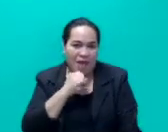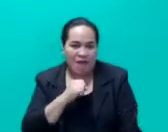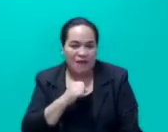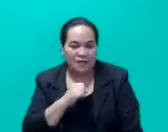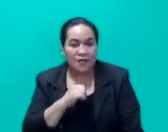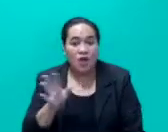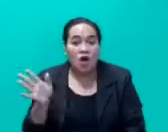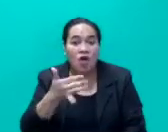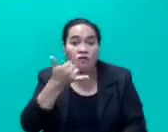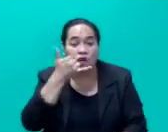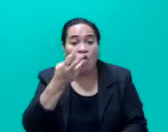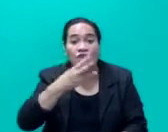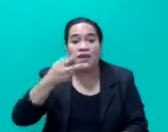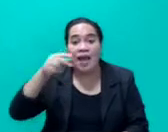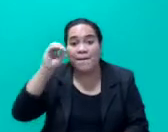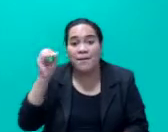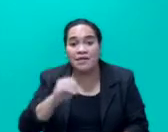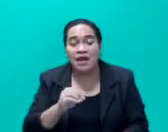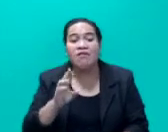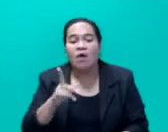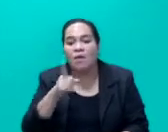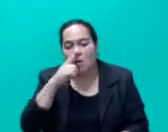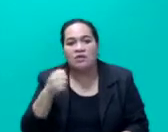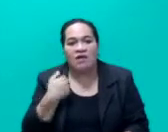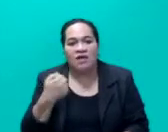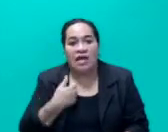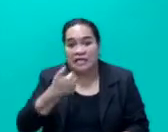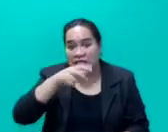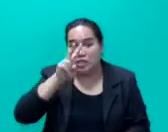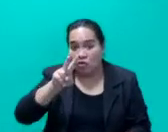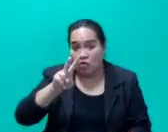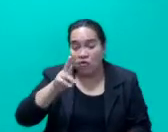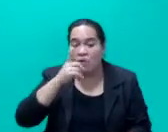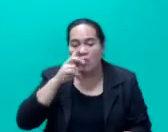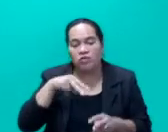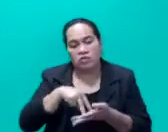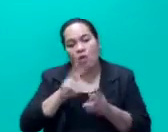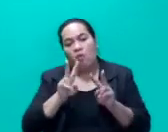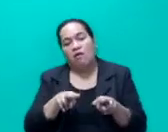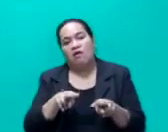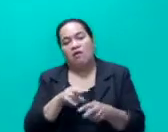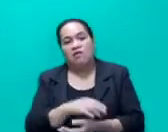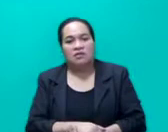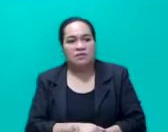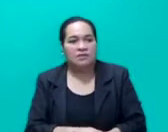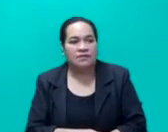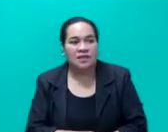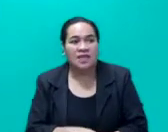calls, 38% was from survivors, and 62% from bystanders. Of the total calls,